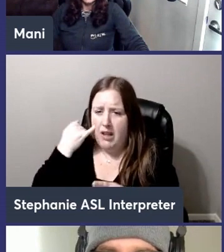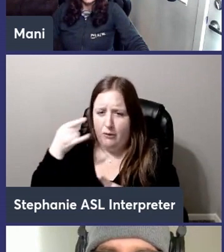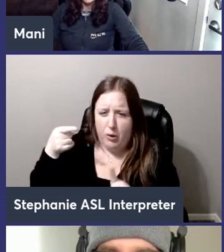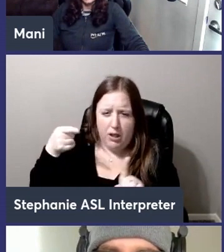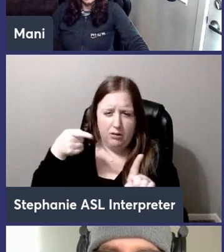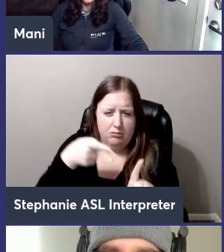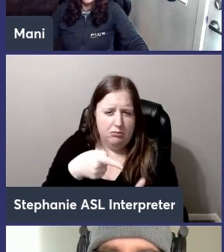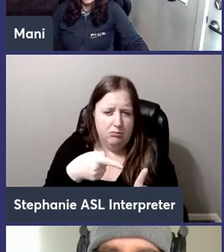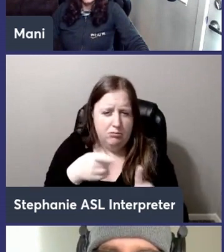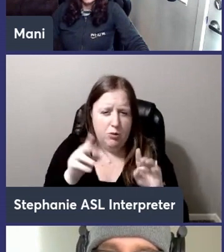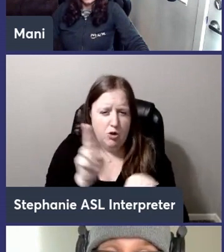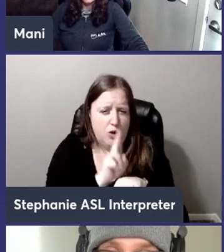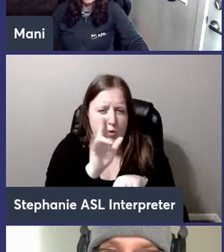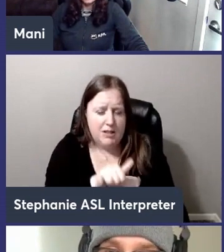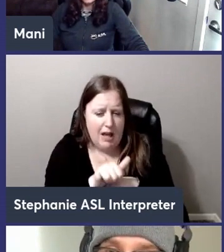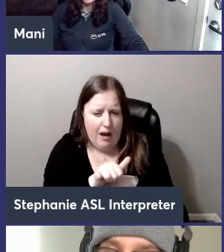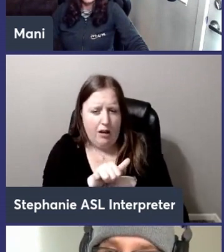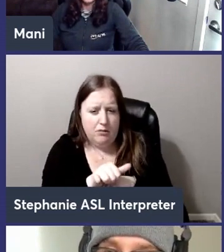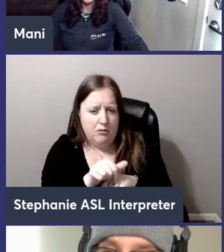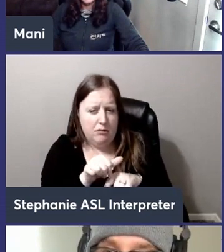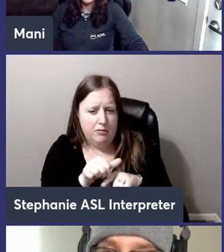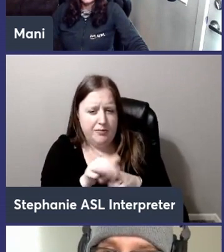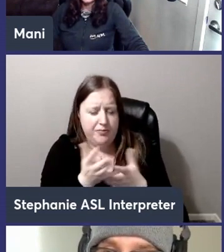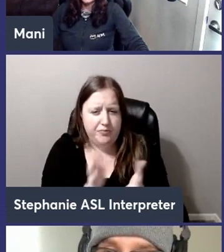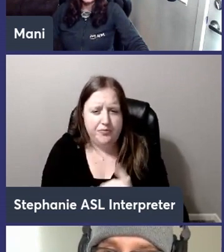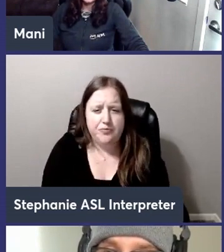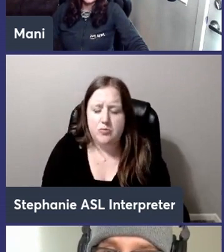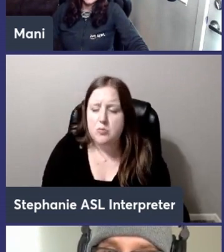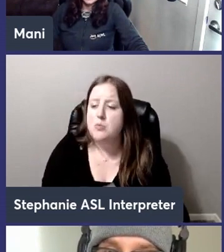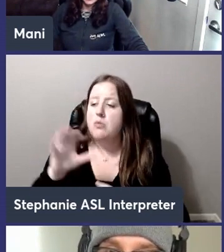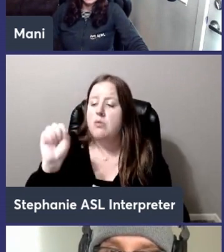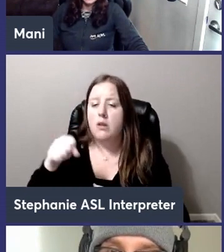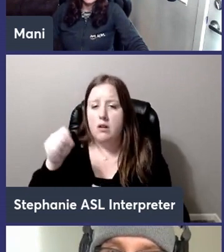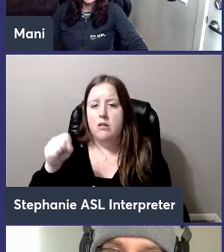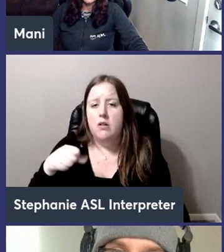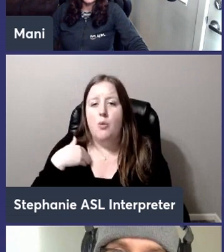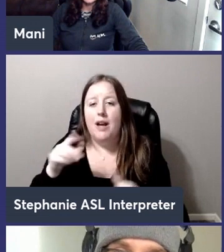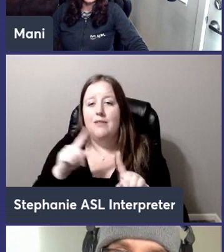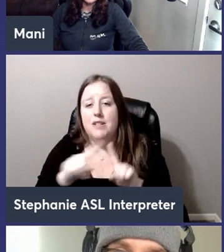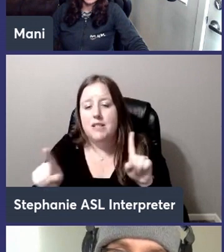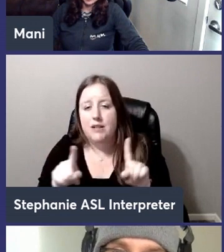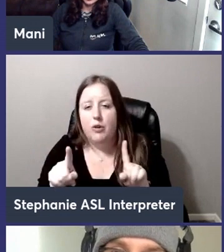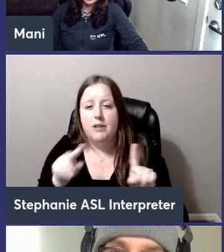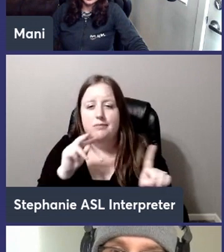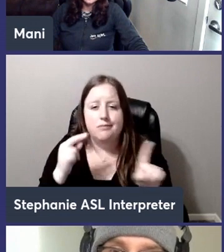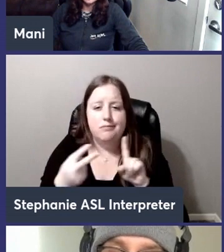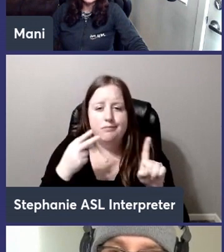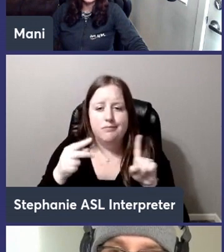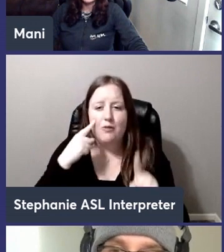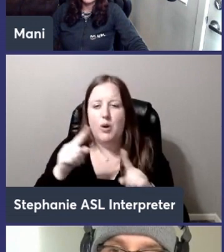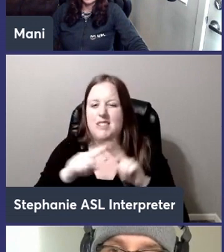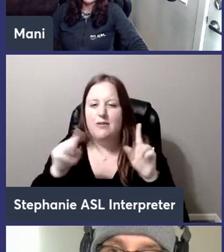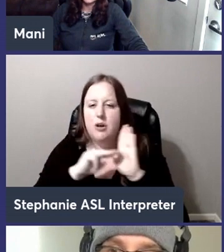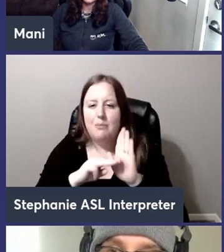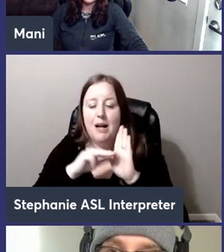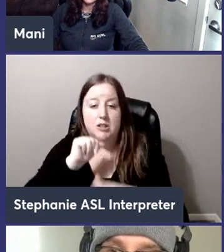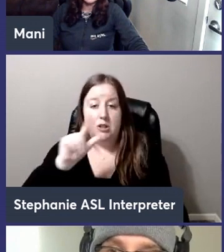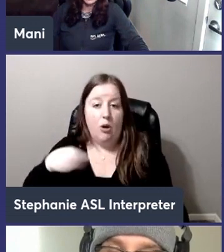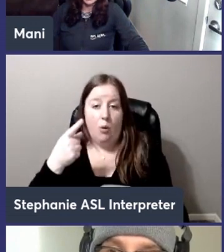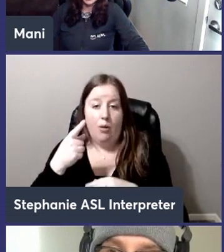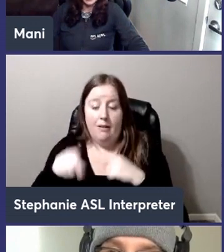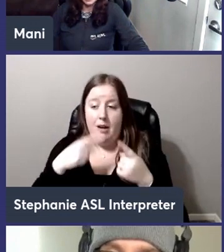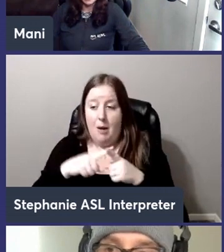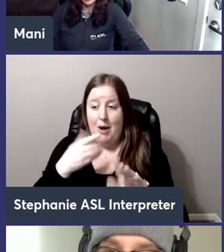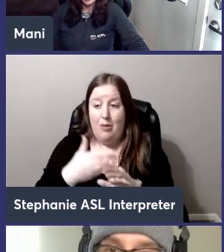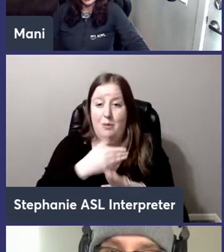And then work that way. Yeah, so there are different aspects when you are comparing different models. It's not just about the